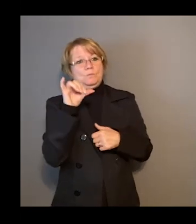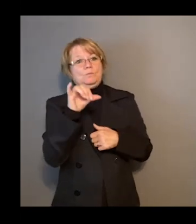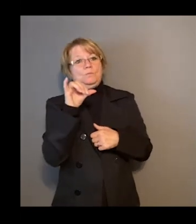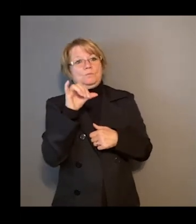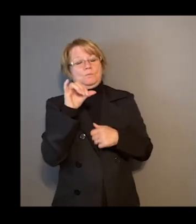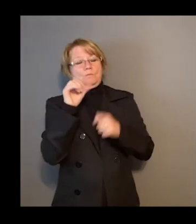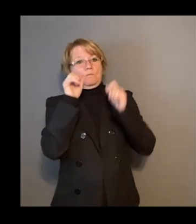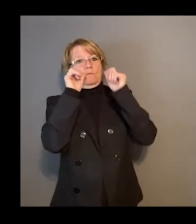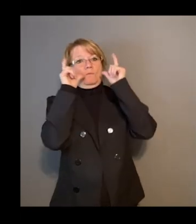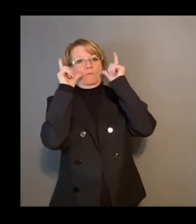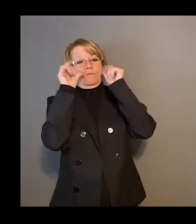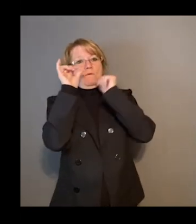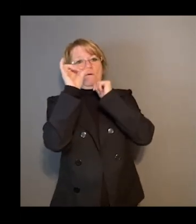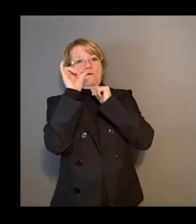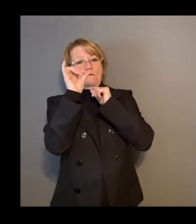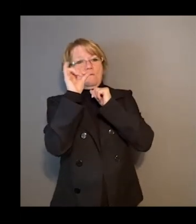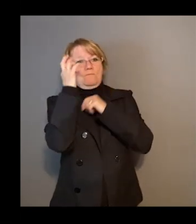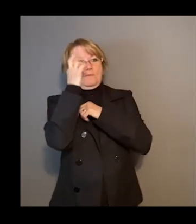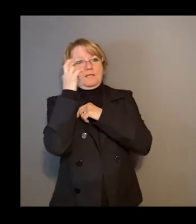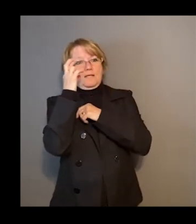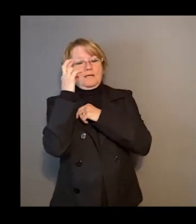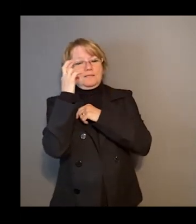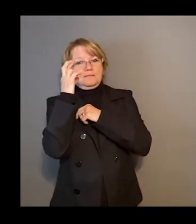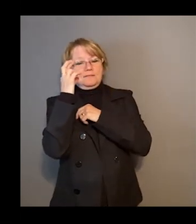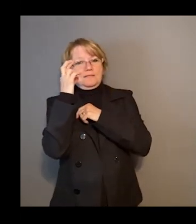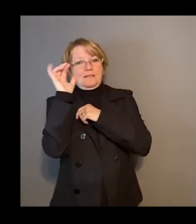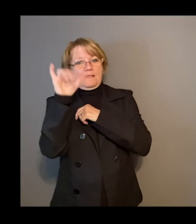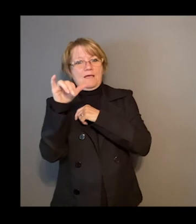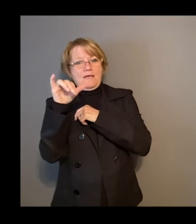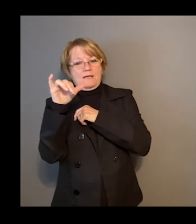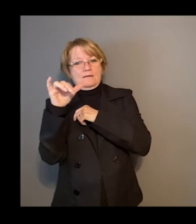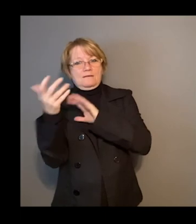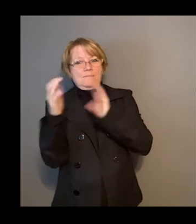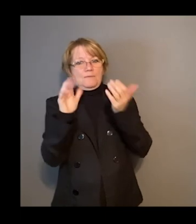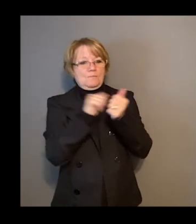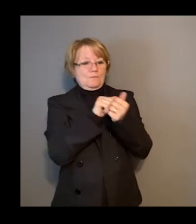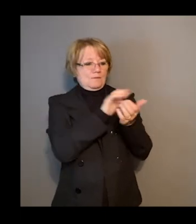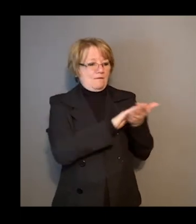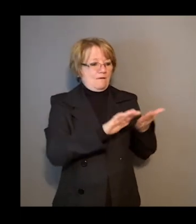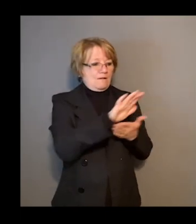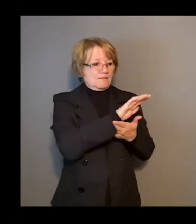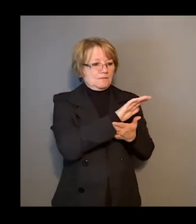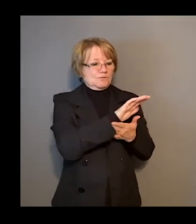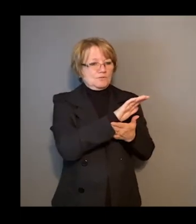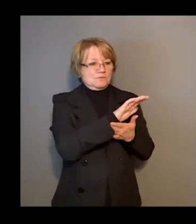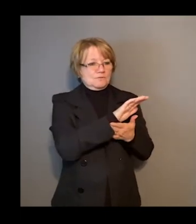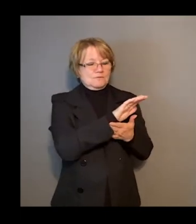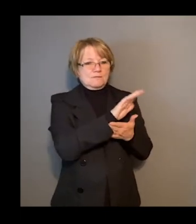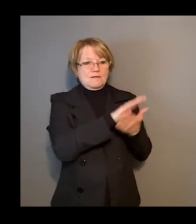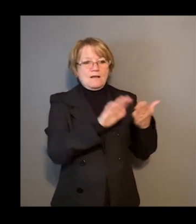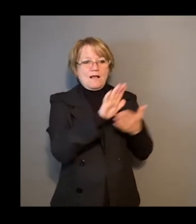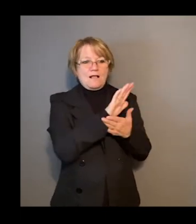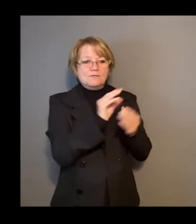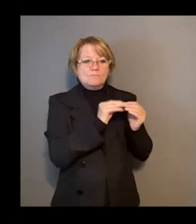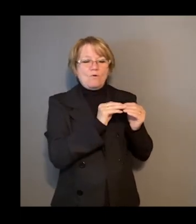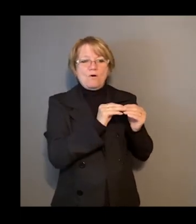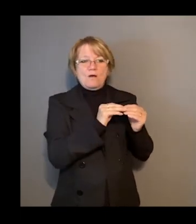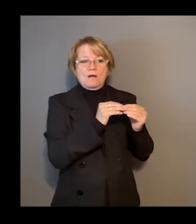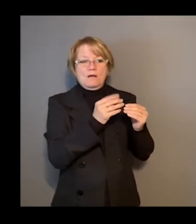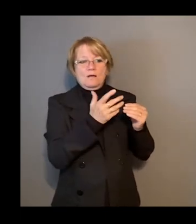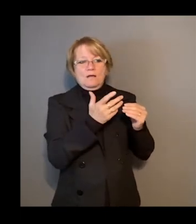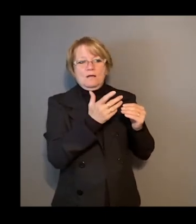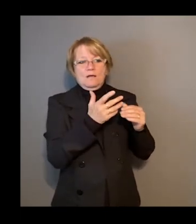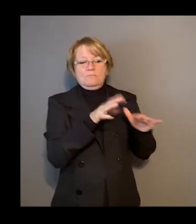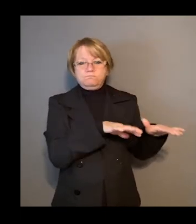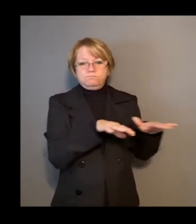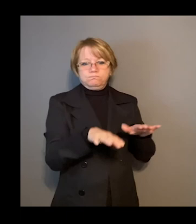college is so lenient and they don't really like give you as much as structure. In the military, there's